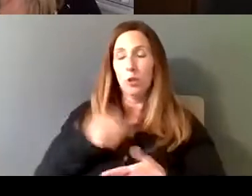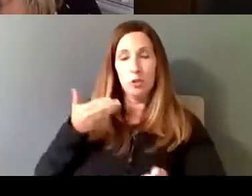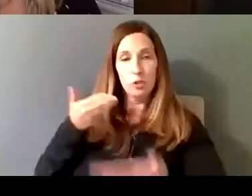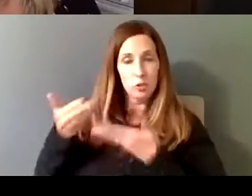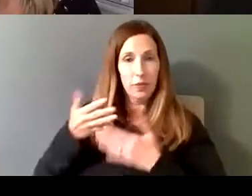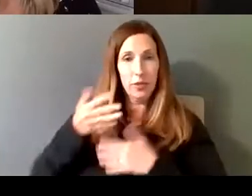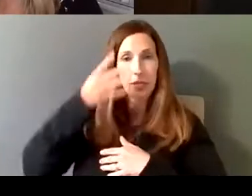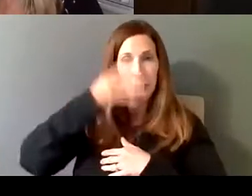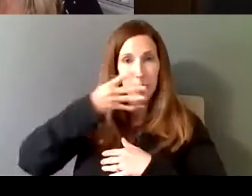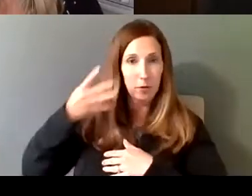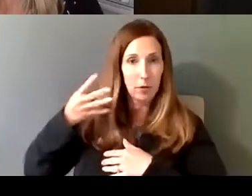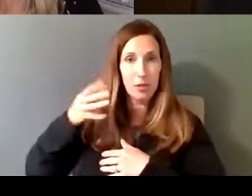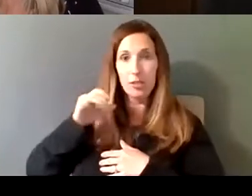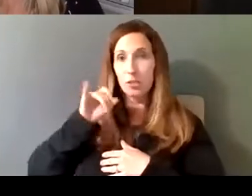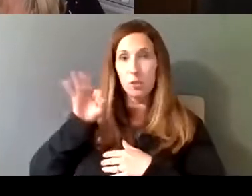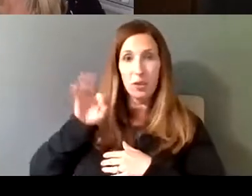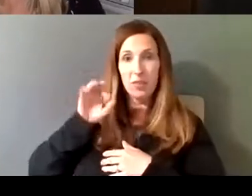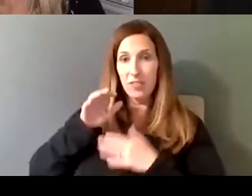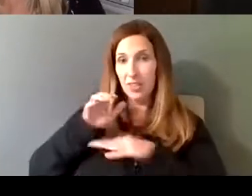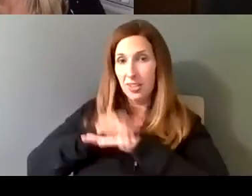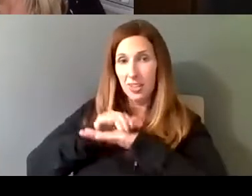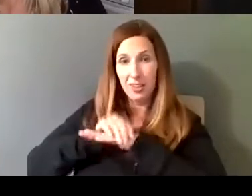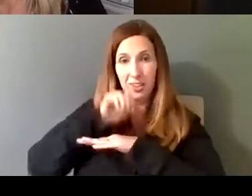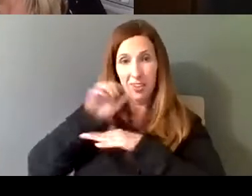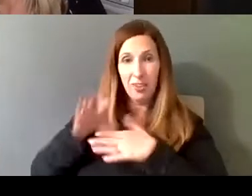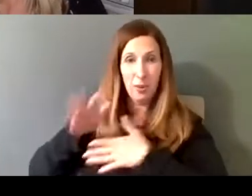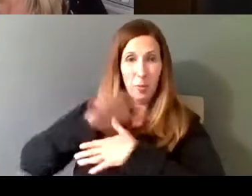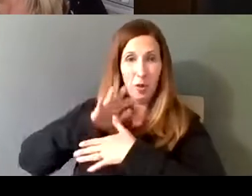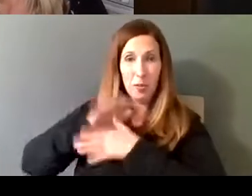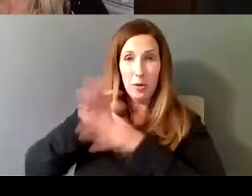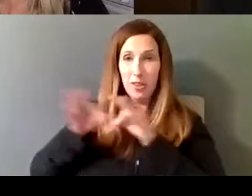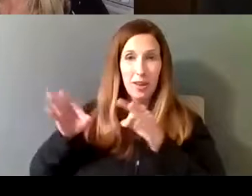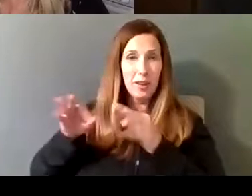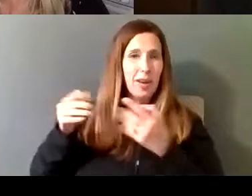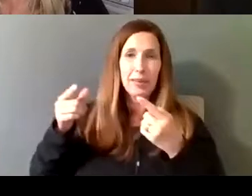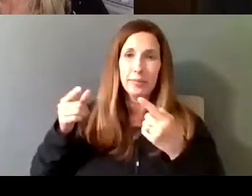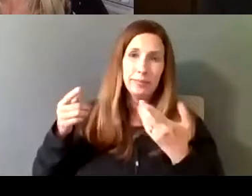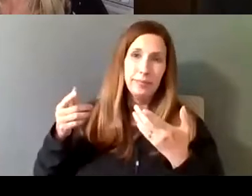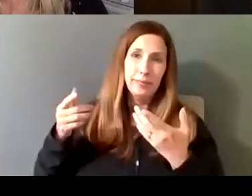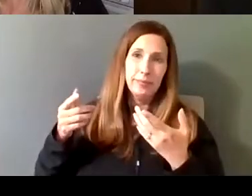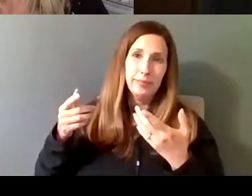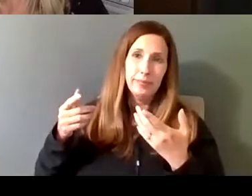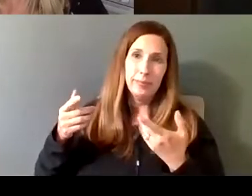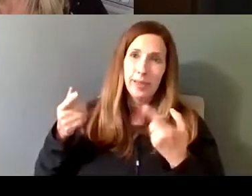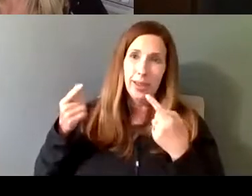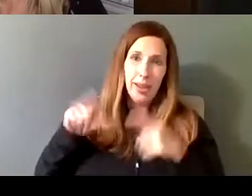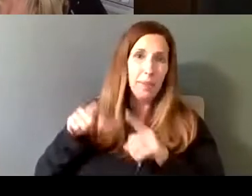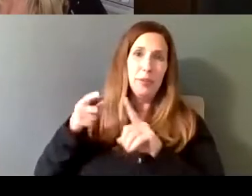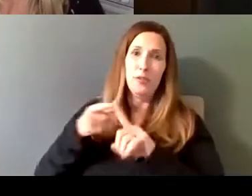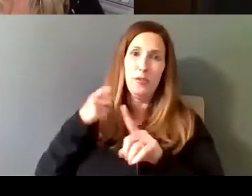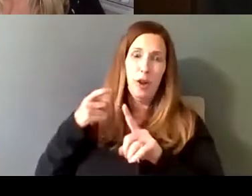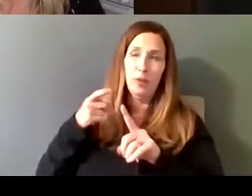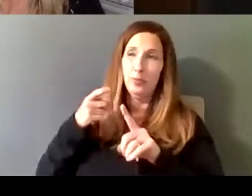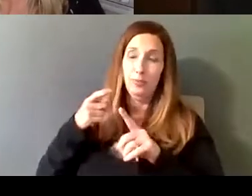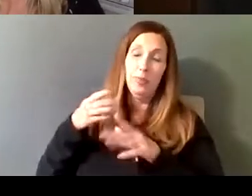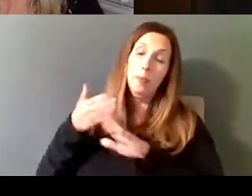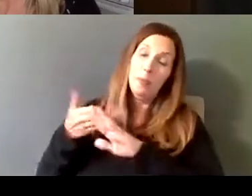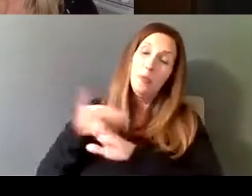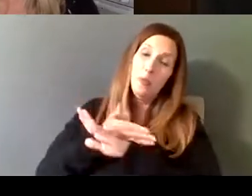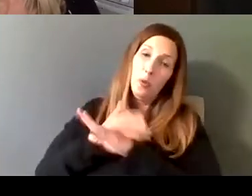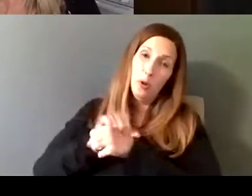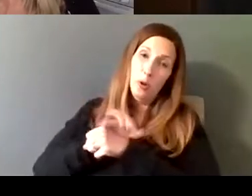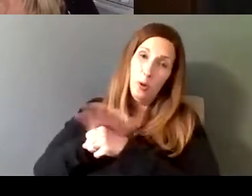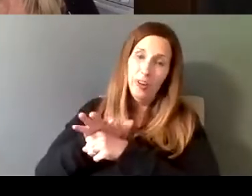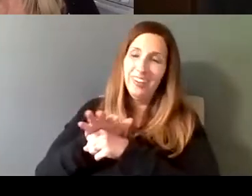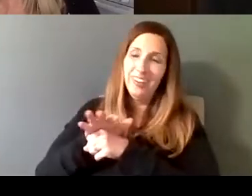speak English or it's not their primary language, it happens from the moment that well, now they're not coming into the office, but prior to COVID-19,